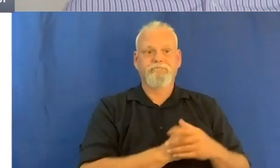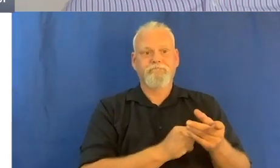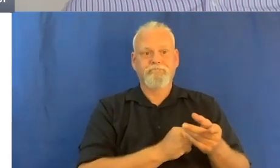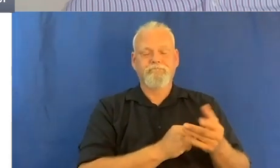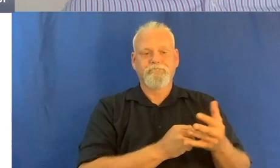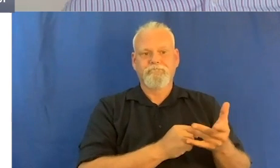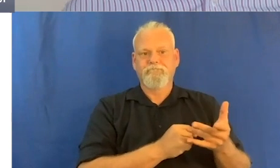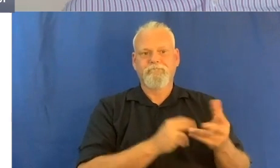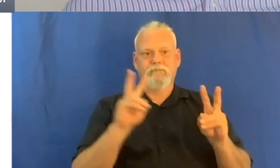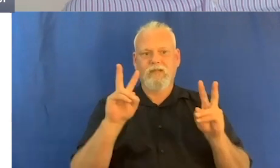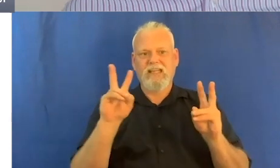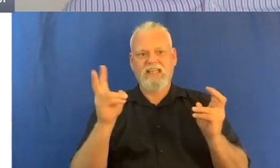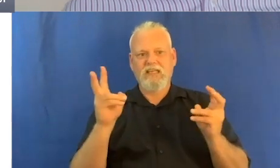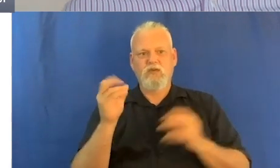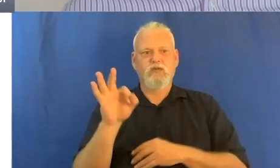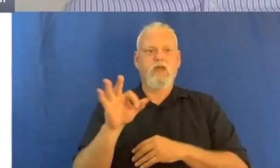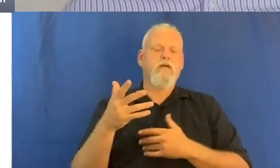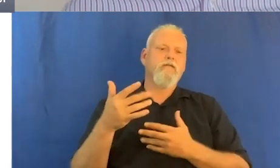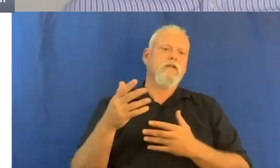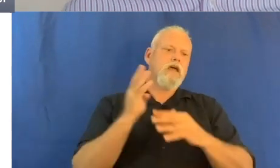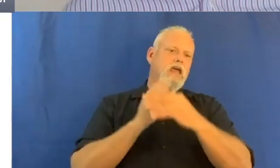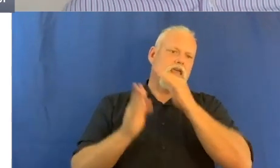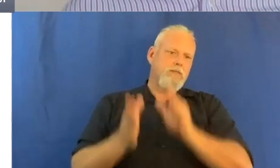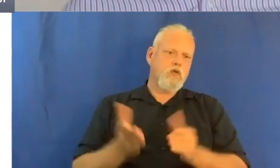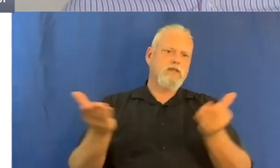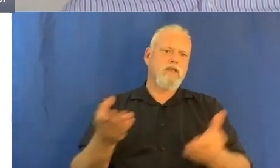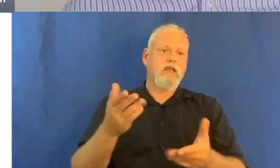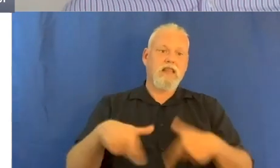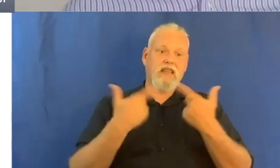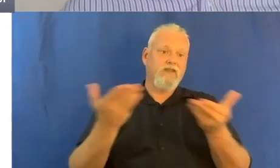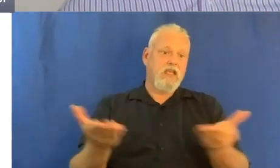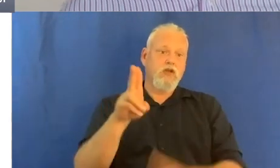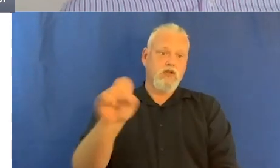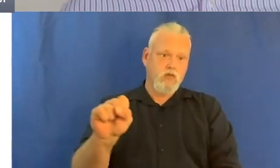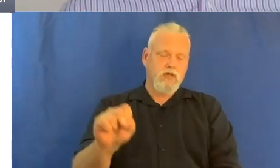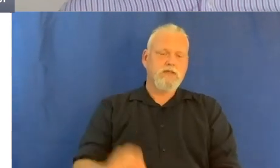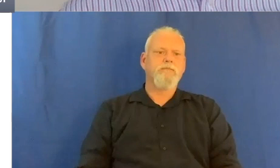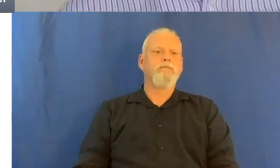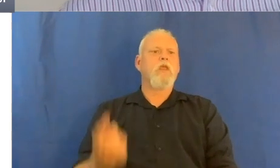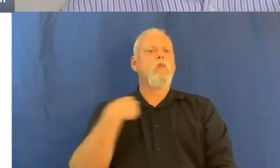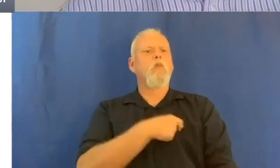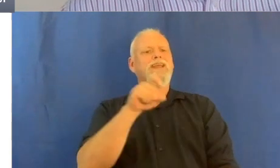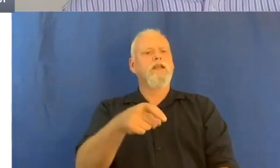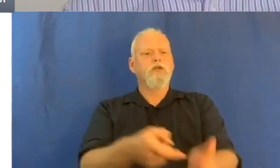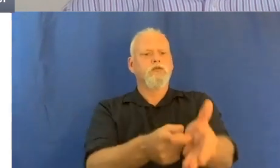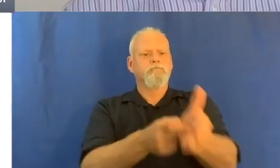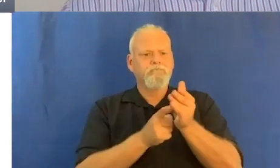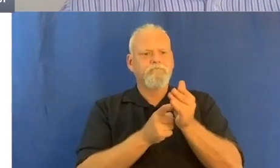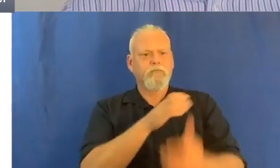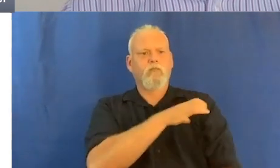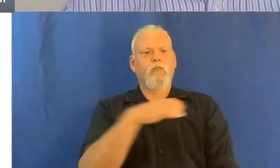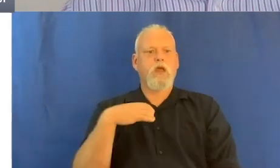the issues of immigrants here in the living in the United States, we need to demand that